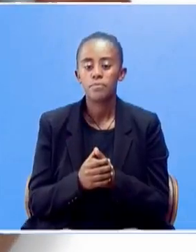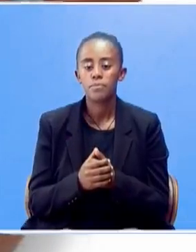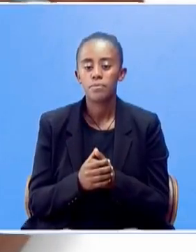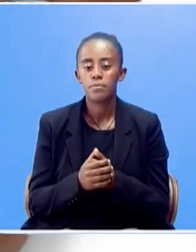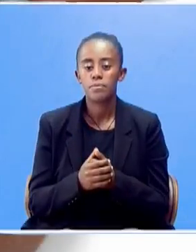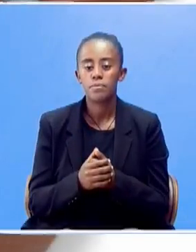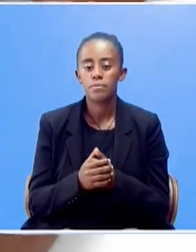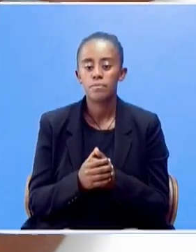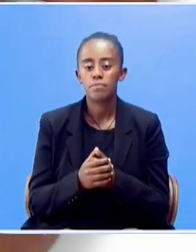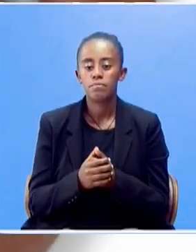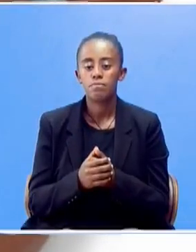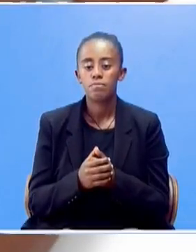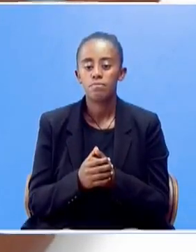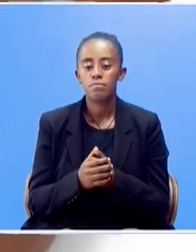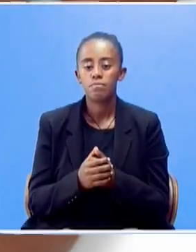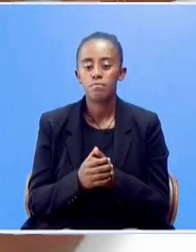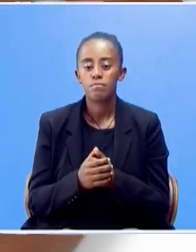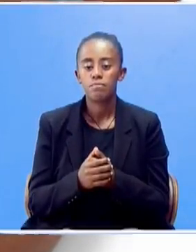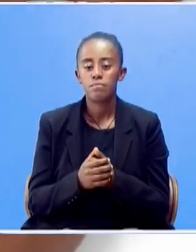disagree.